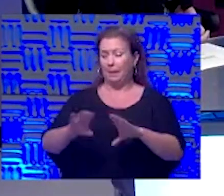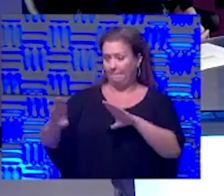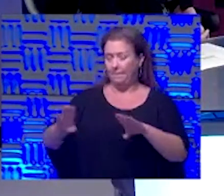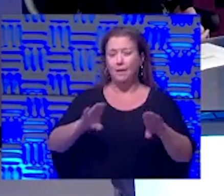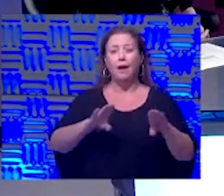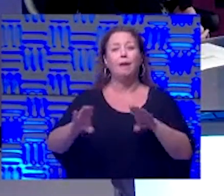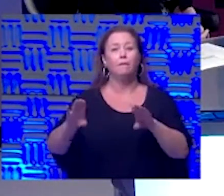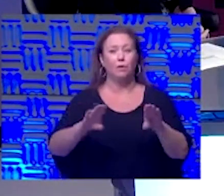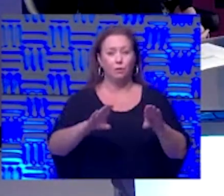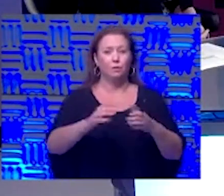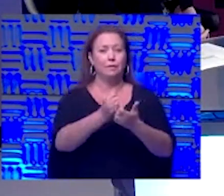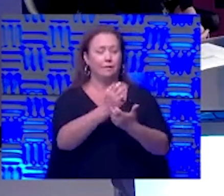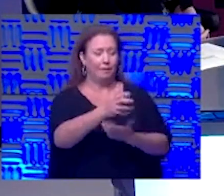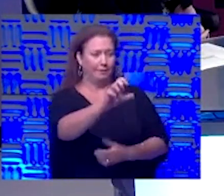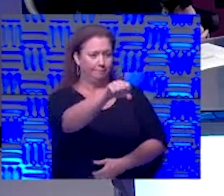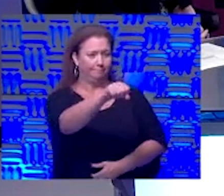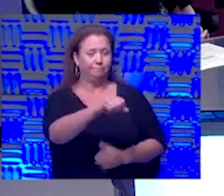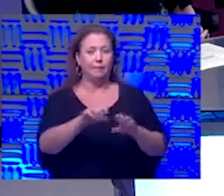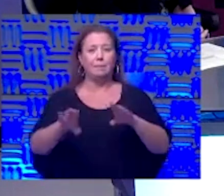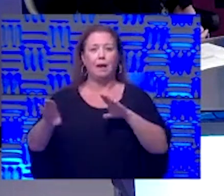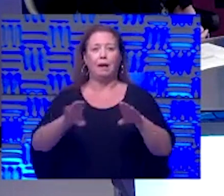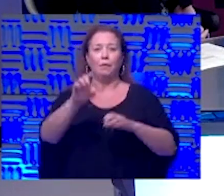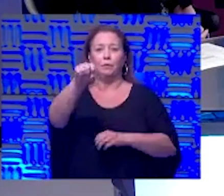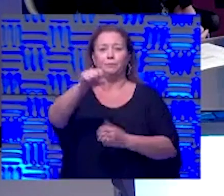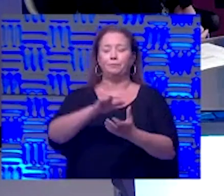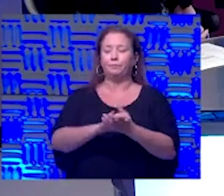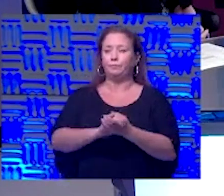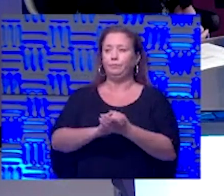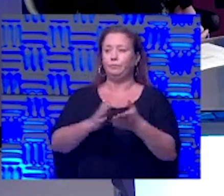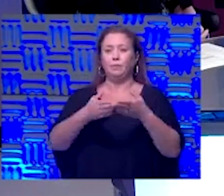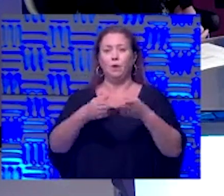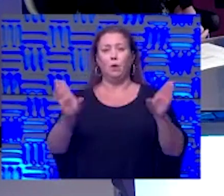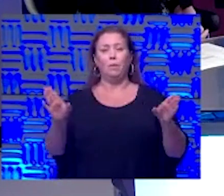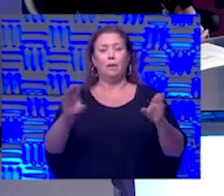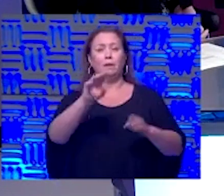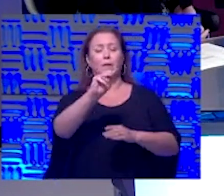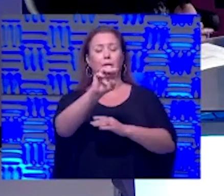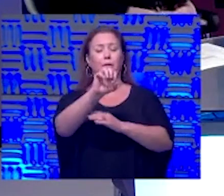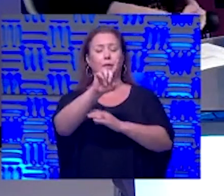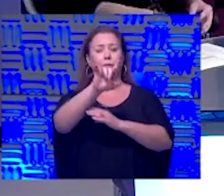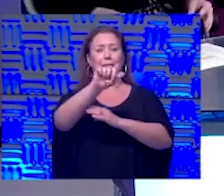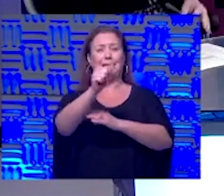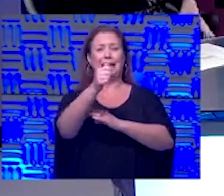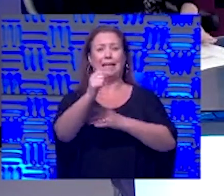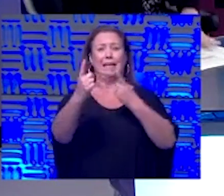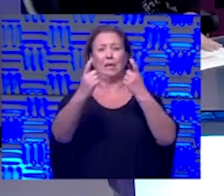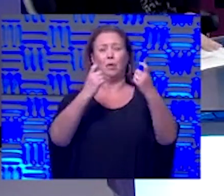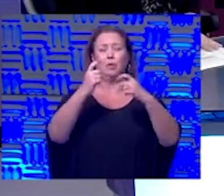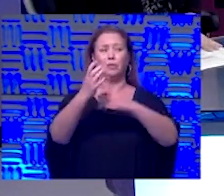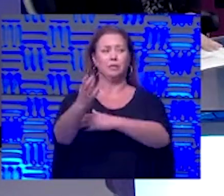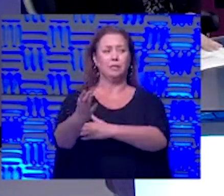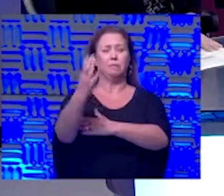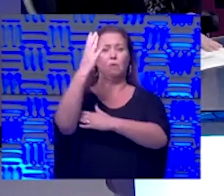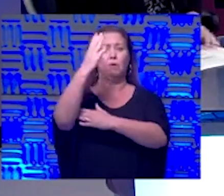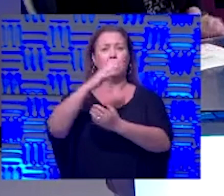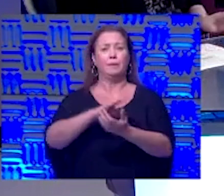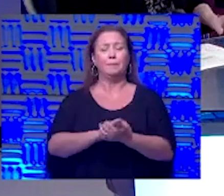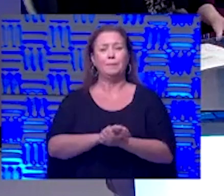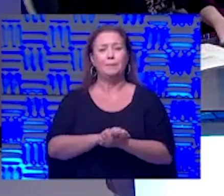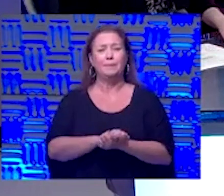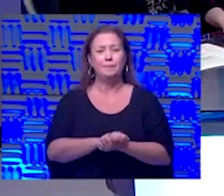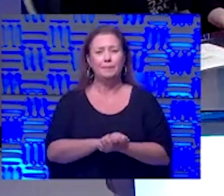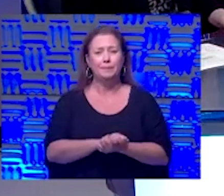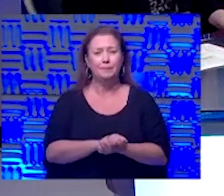is everything. Absolutely. All right. So we're going to open up to the media. Is there any media questions this morning?